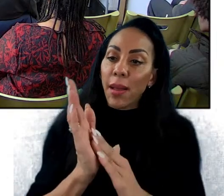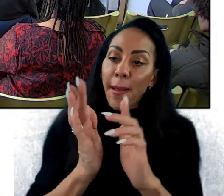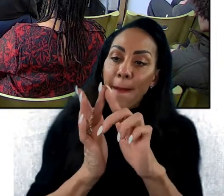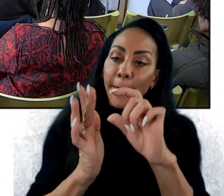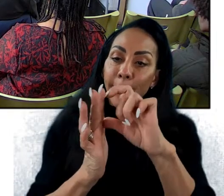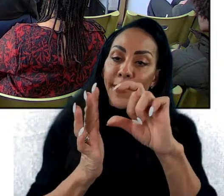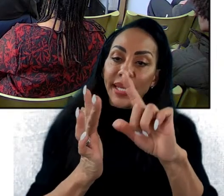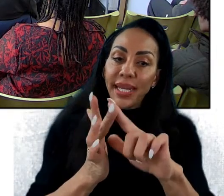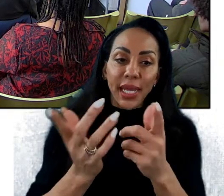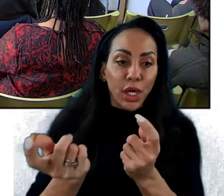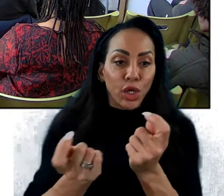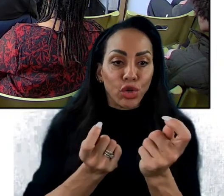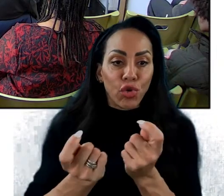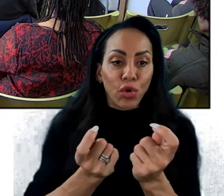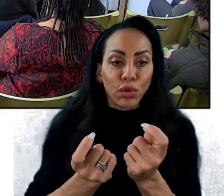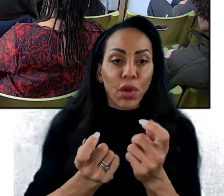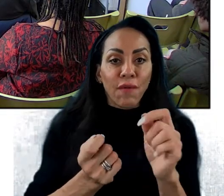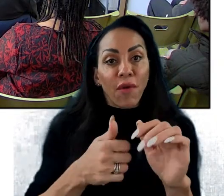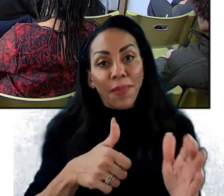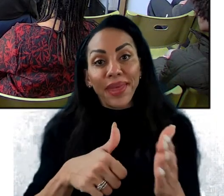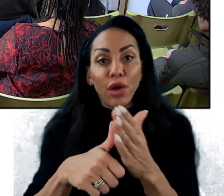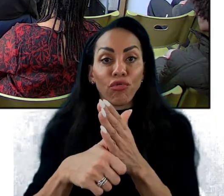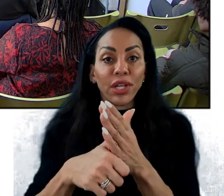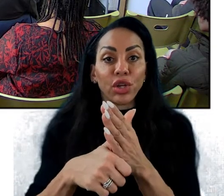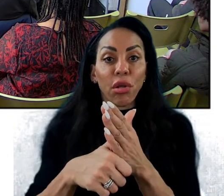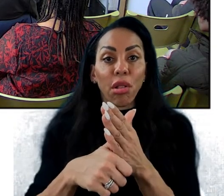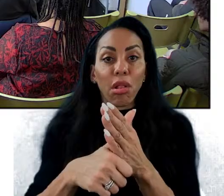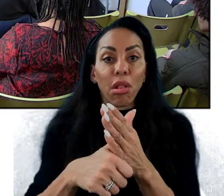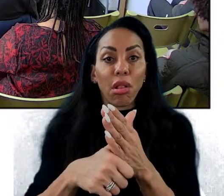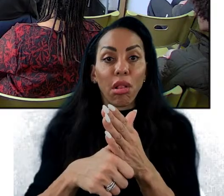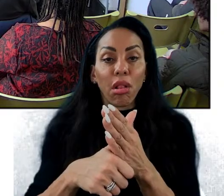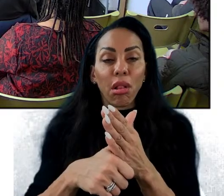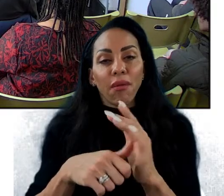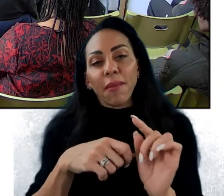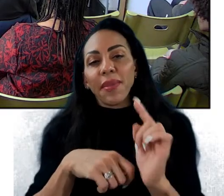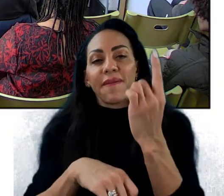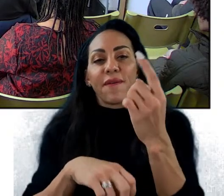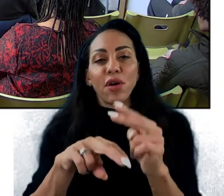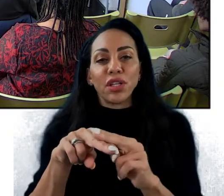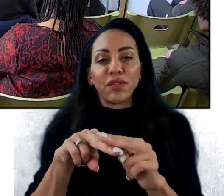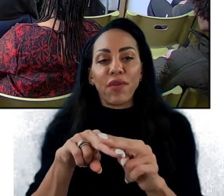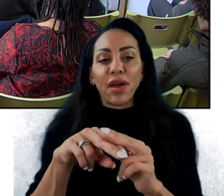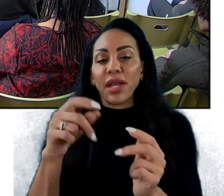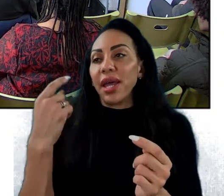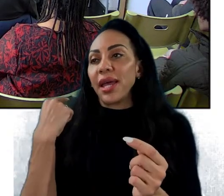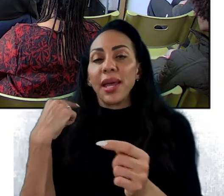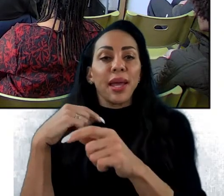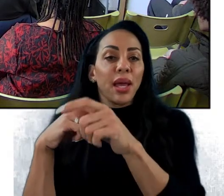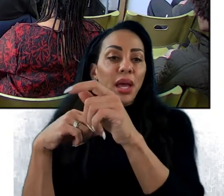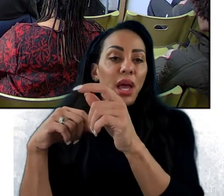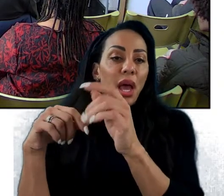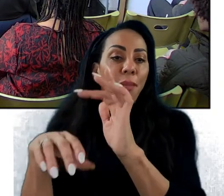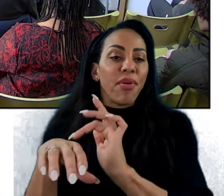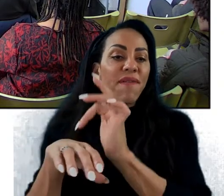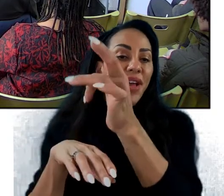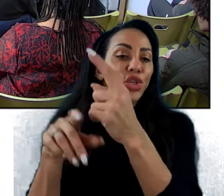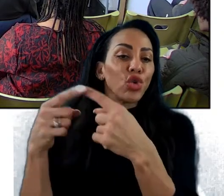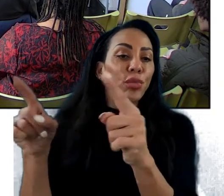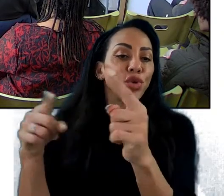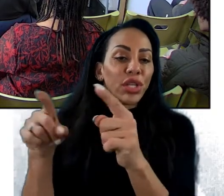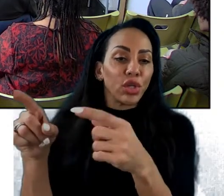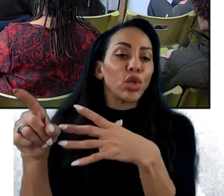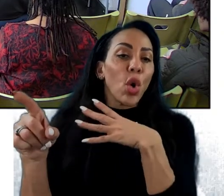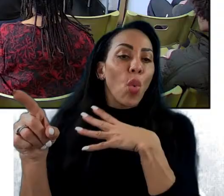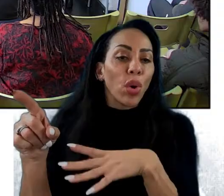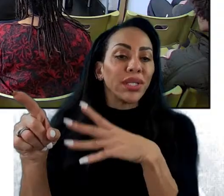features that came back from the original First Friday was they wanted to build it into their workflow a bit more. So we have already had MIDI